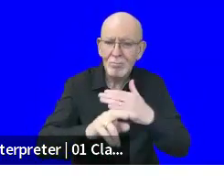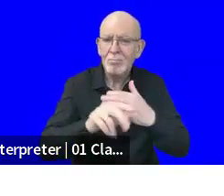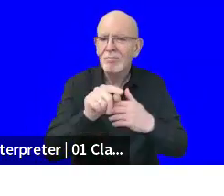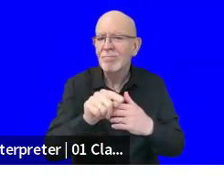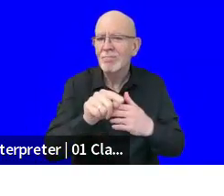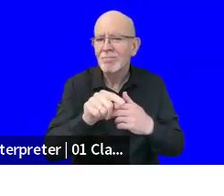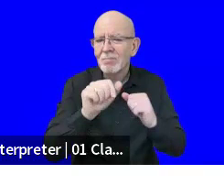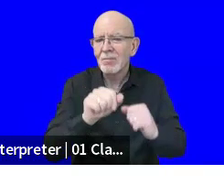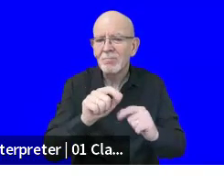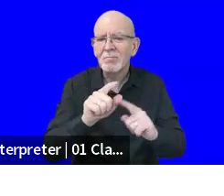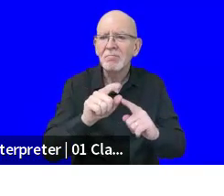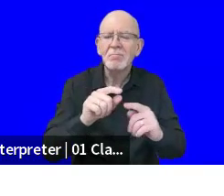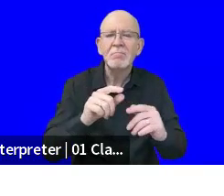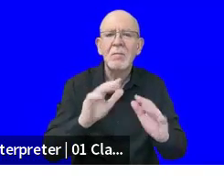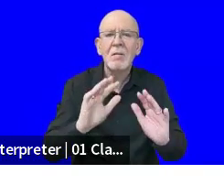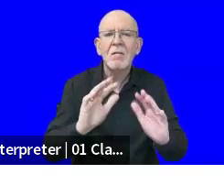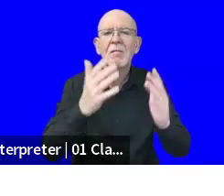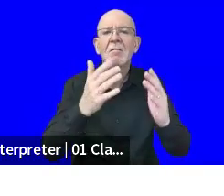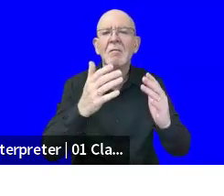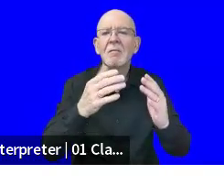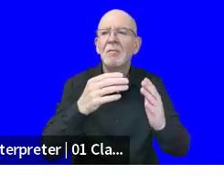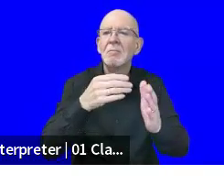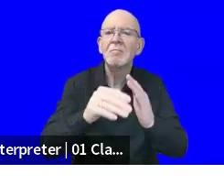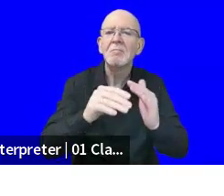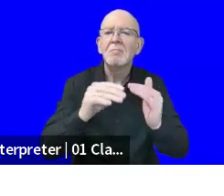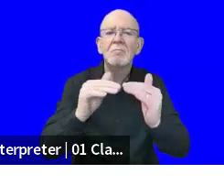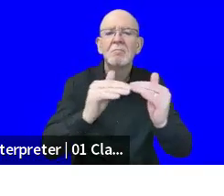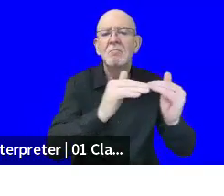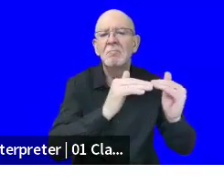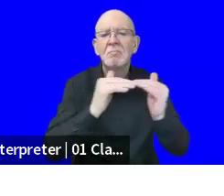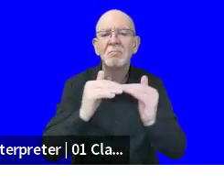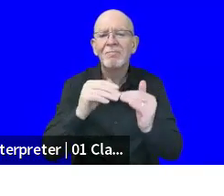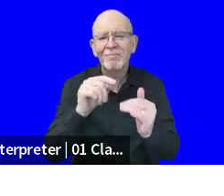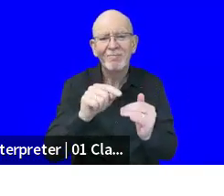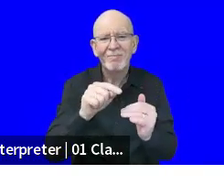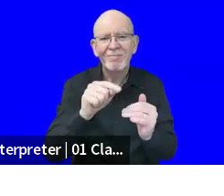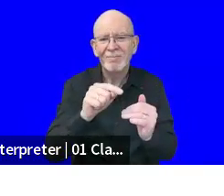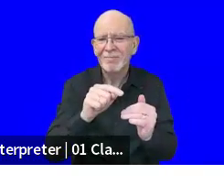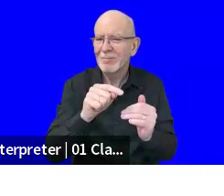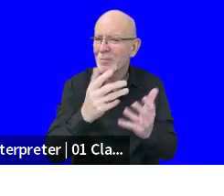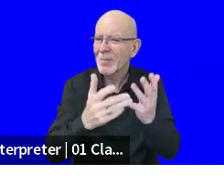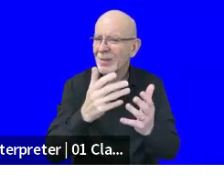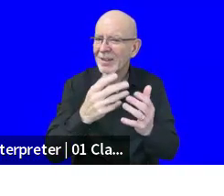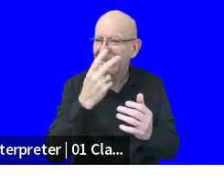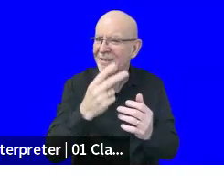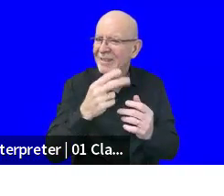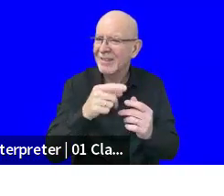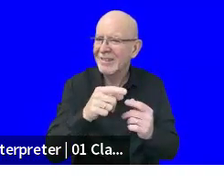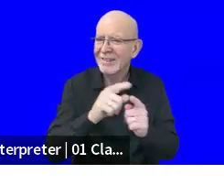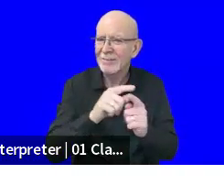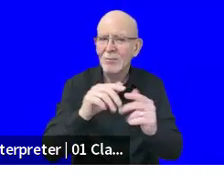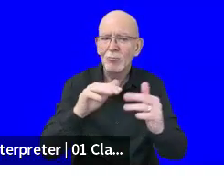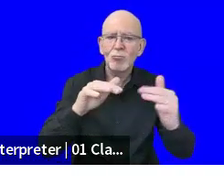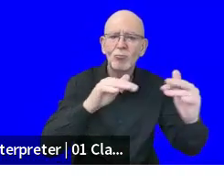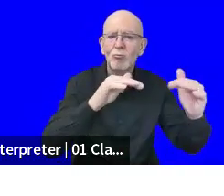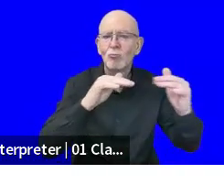sometimes differentiate by severity of disability, but it will not be sufficient to address the diversity of needs. So